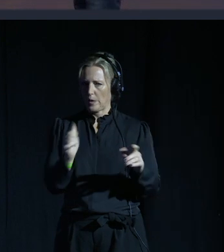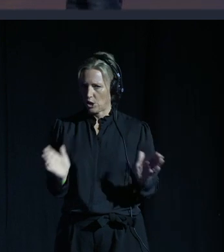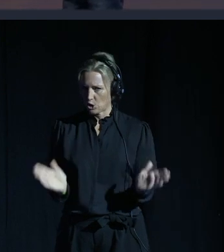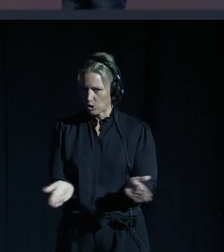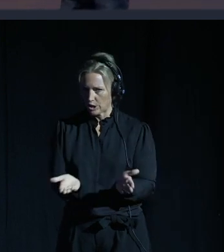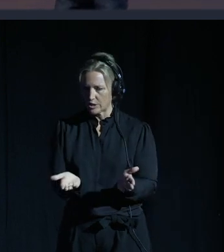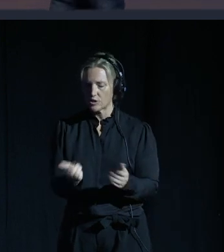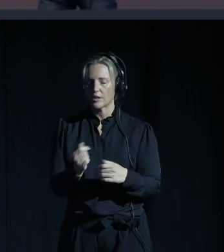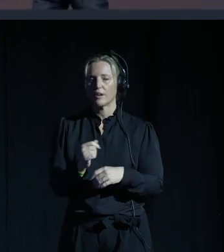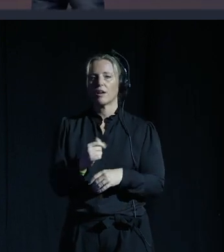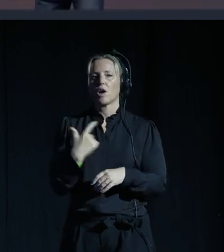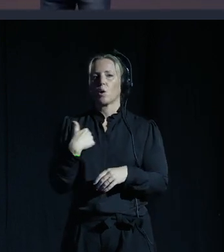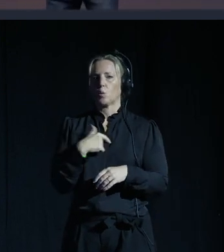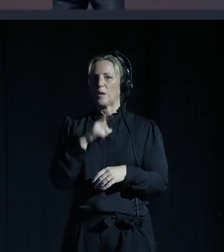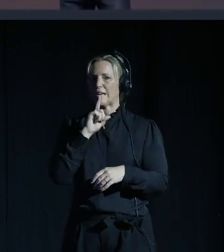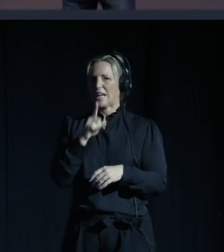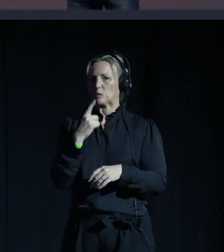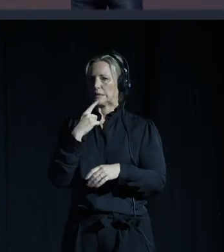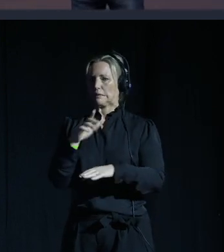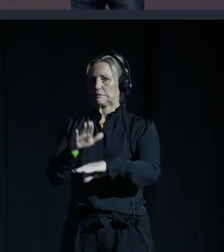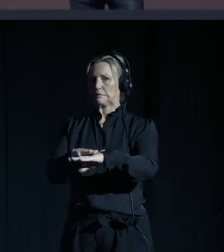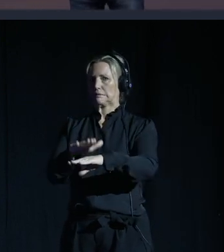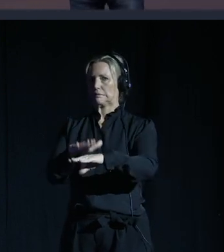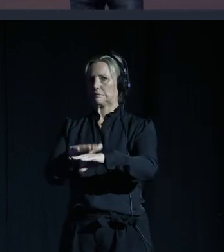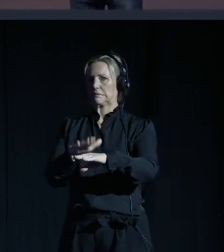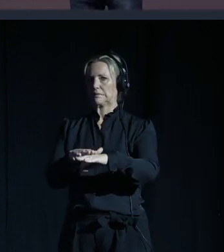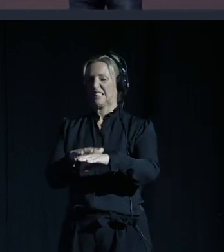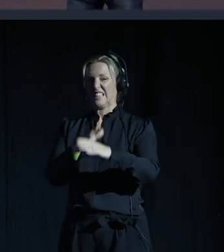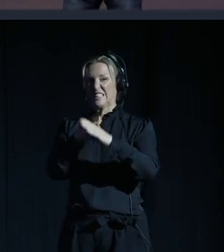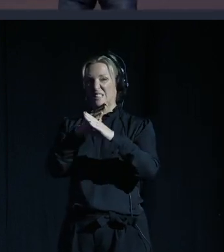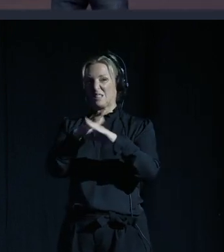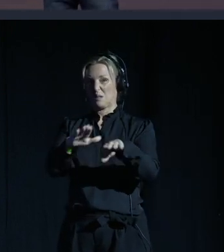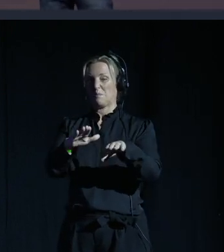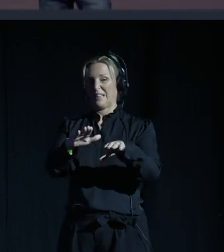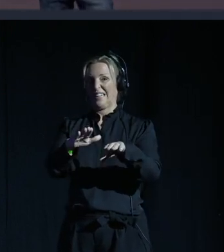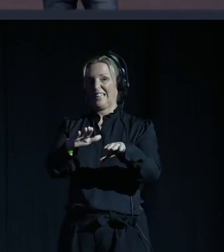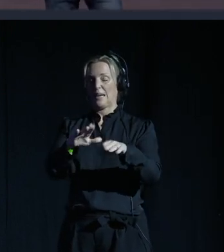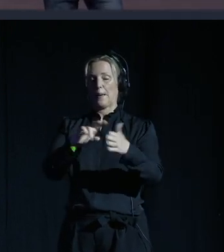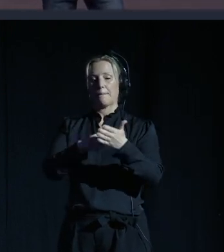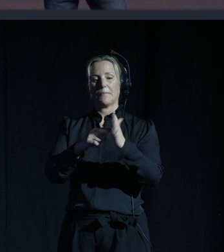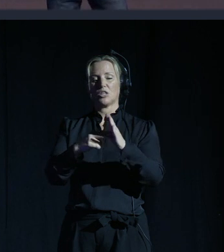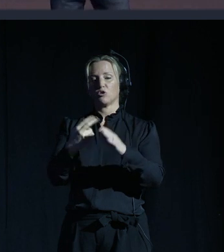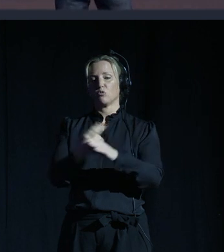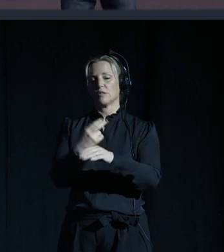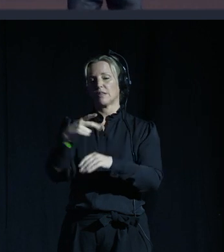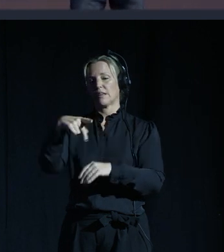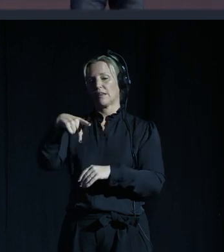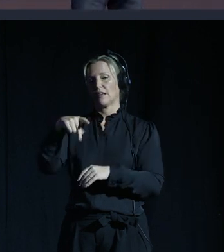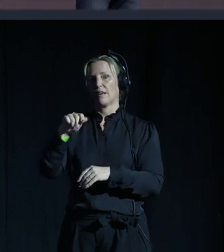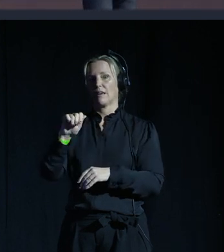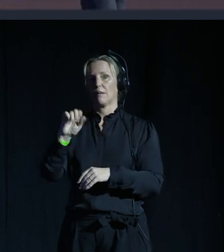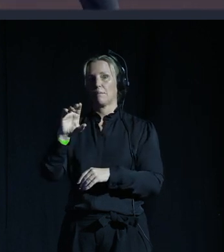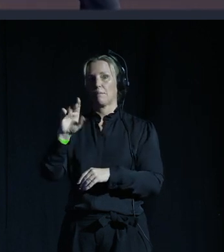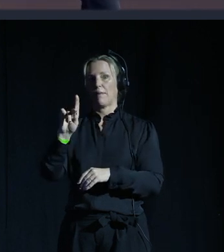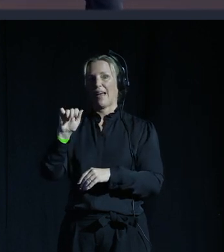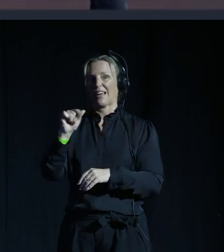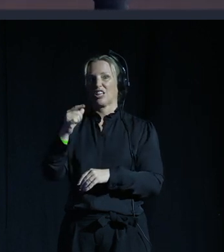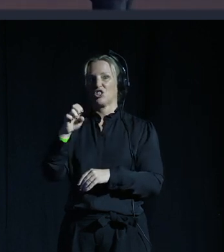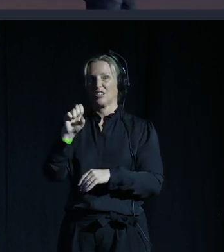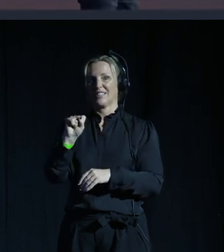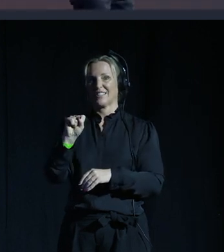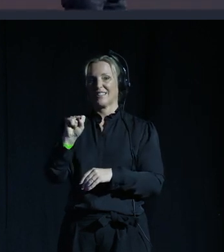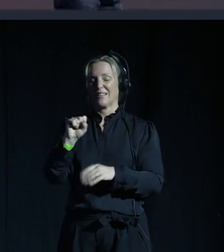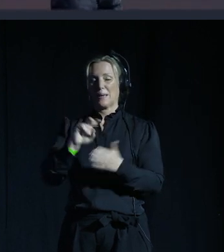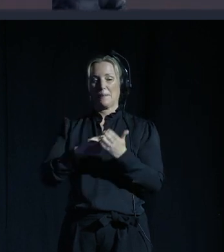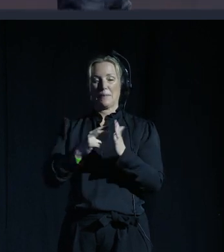fact, we've actually discouraged it, because usually splitting things, you're probably using packages to do this. It's probably more